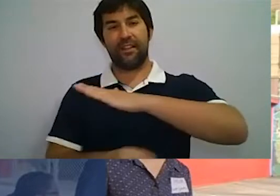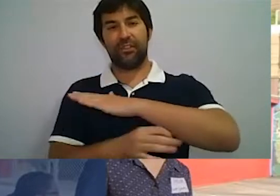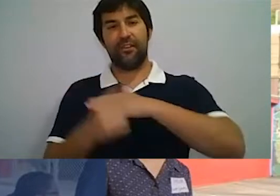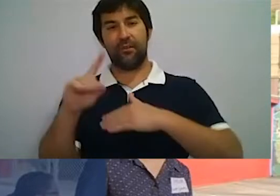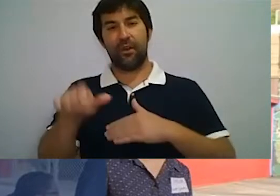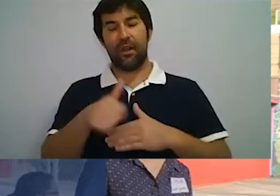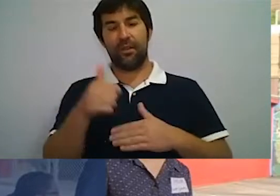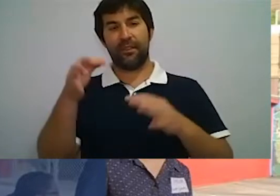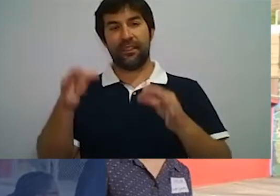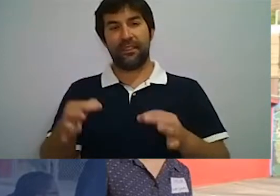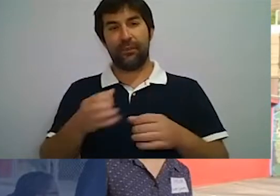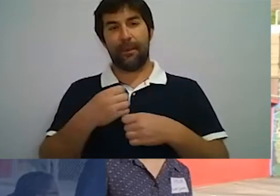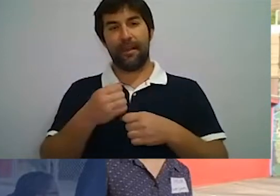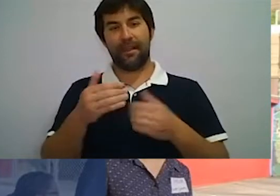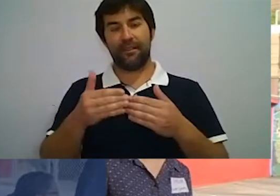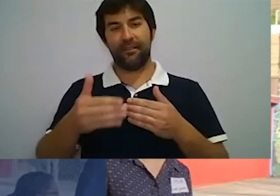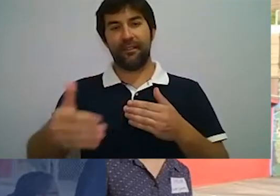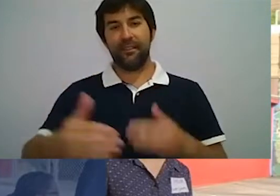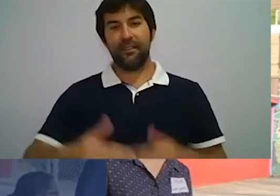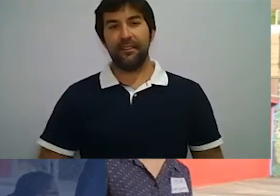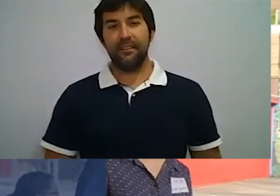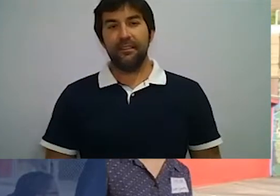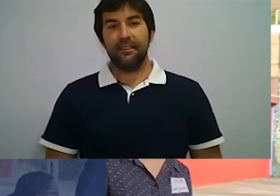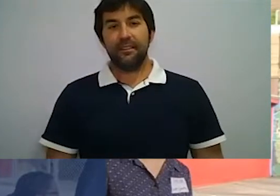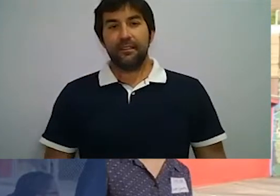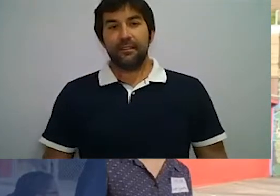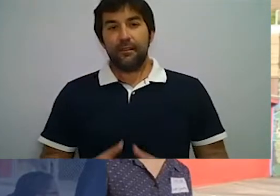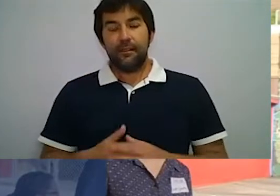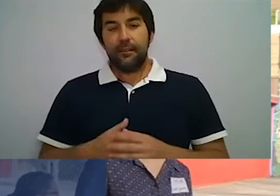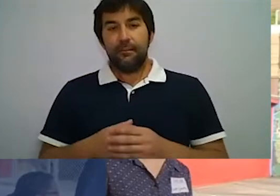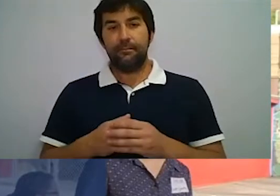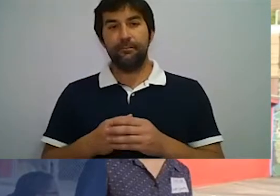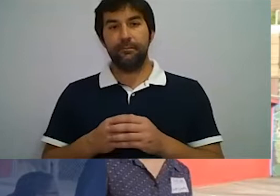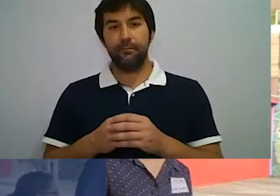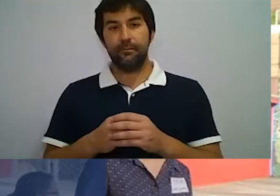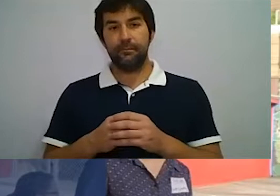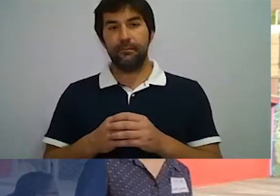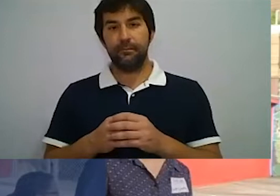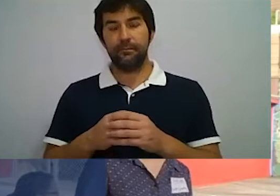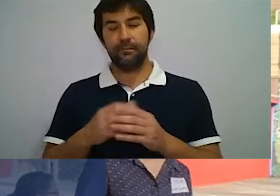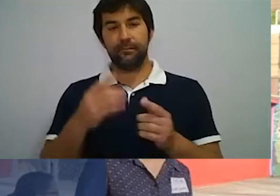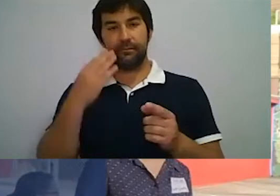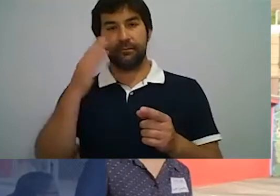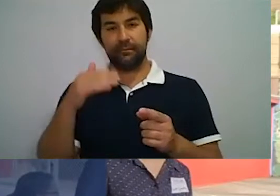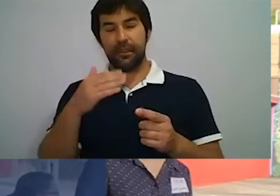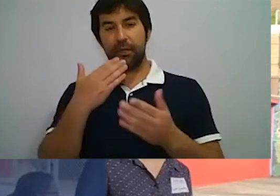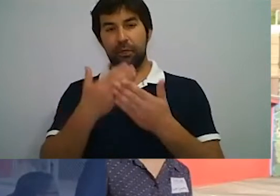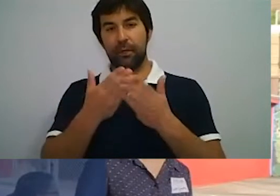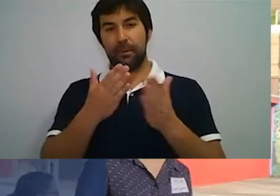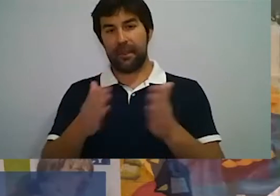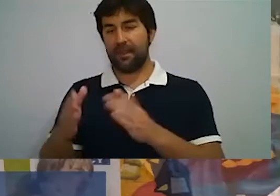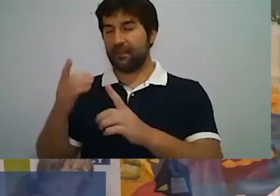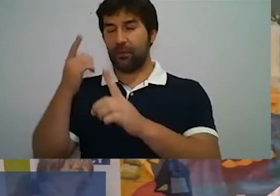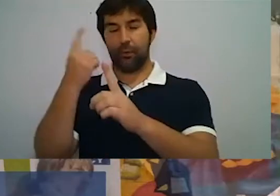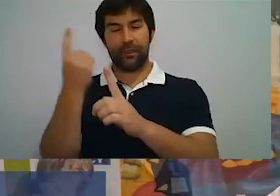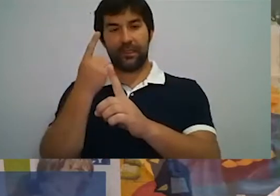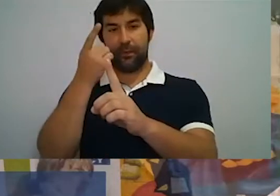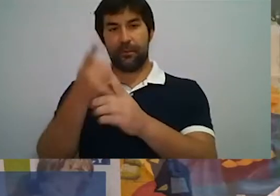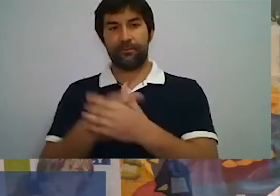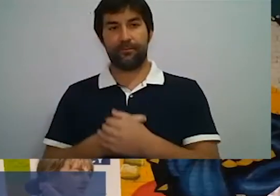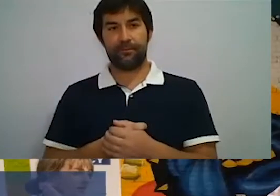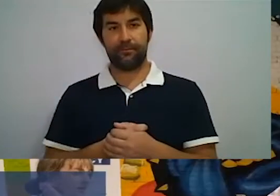quick survey that includes what you want to see in the capital budget. We take that information and we actually publish it as part of the capital budget.